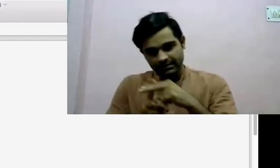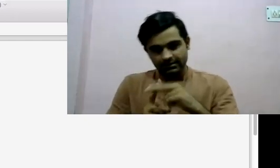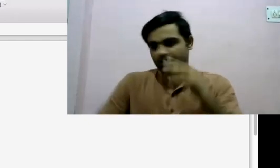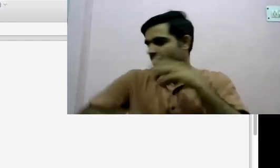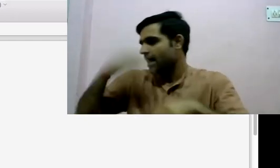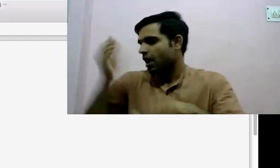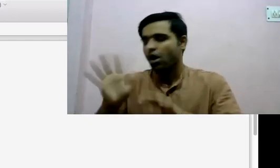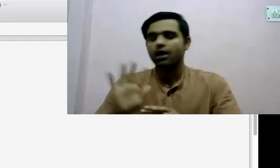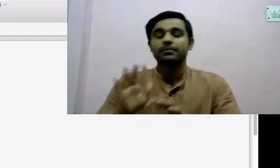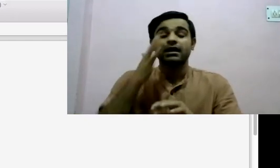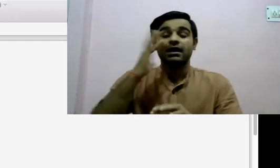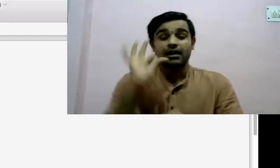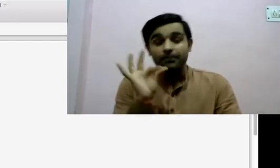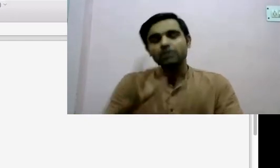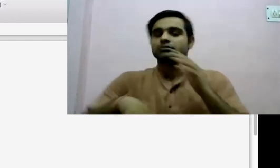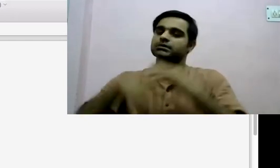out unless unavoidable.